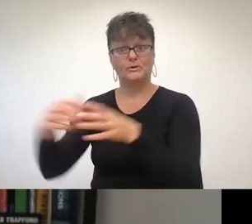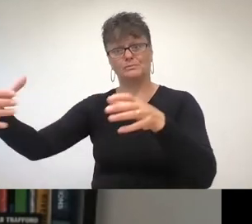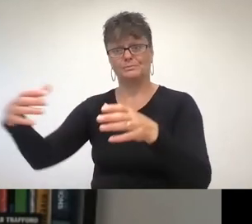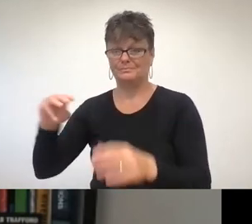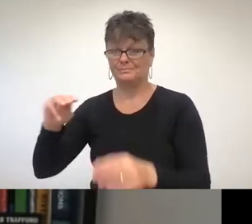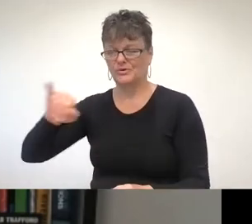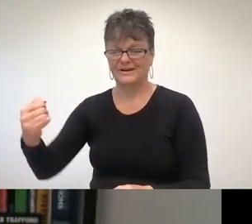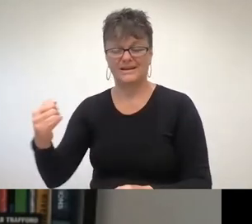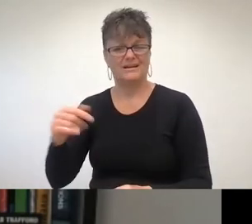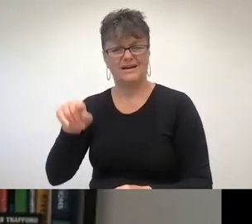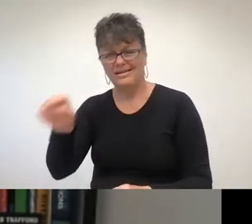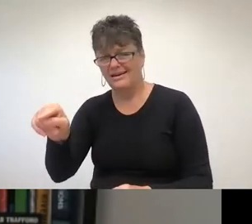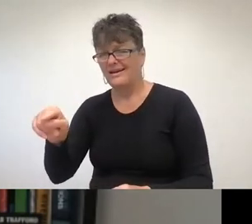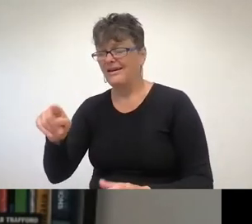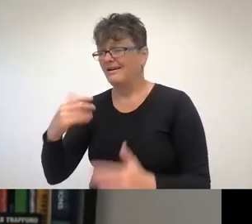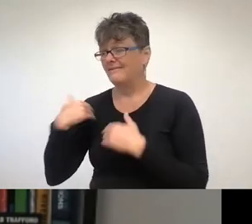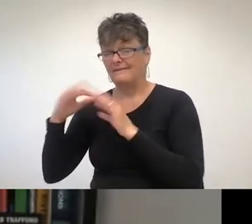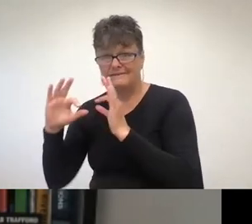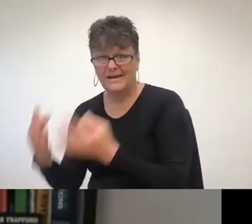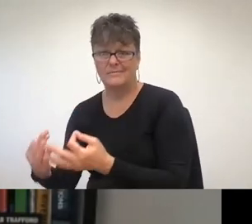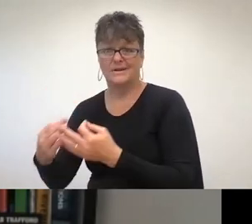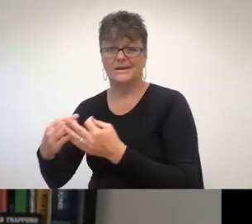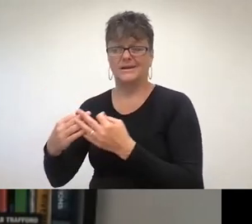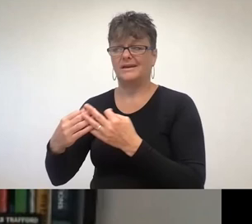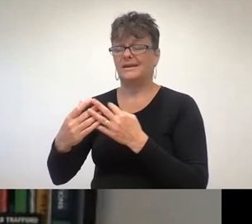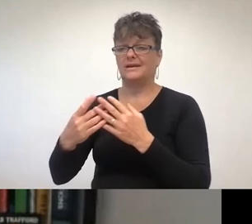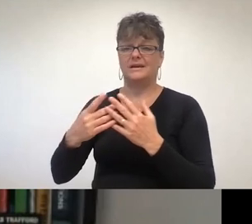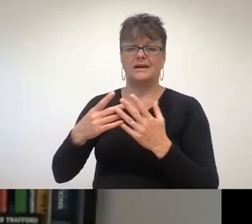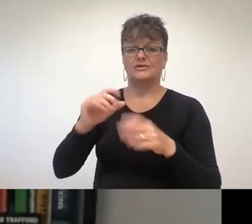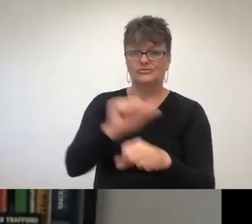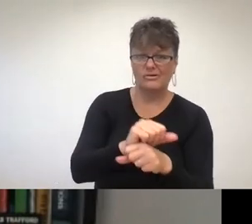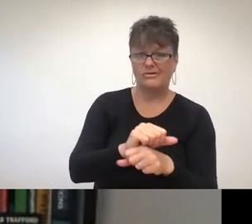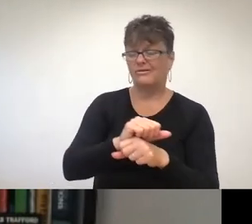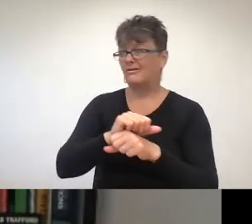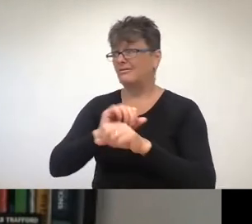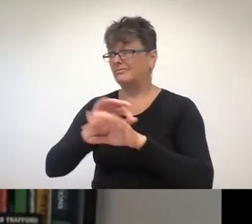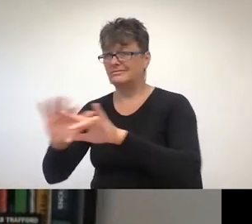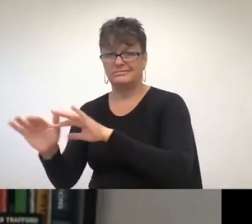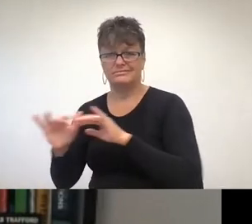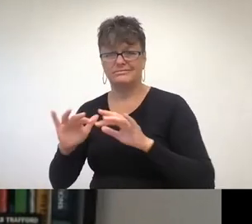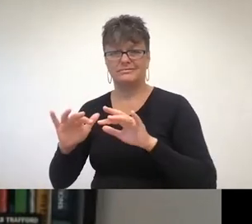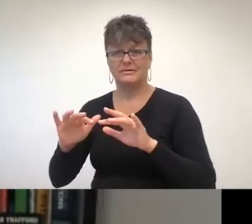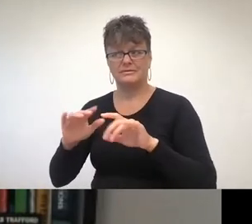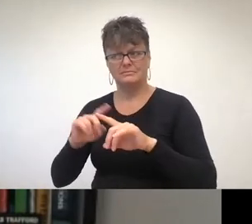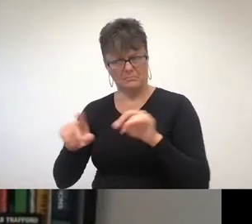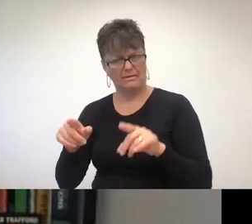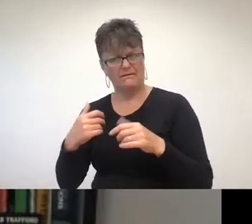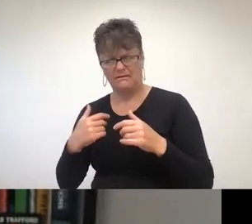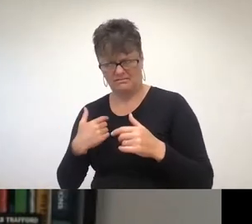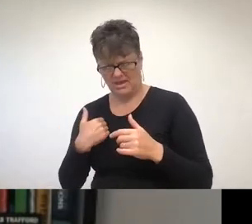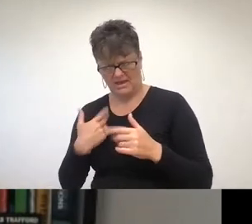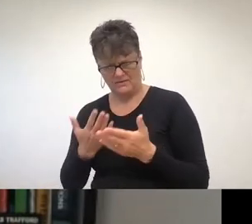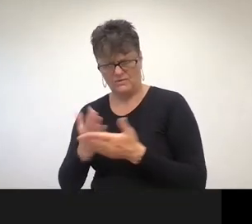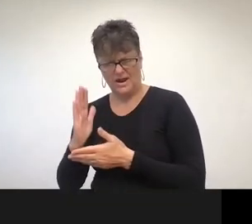family responsibilities, to be juggling multiple competing demands. And does that mean they don't deserve an equal chance to earn that